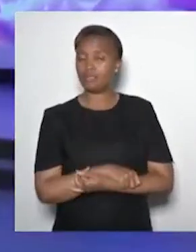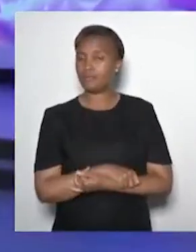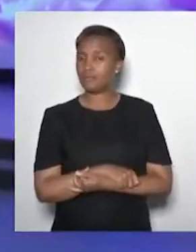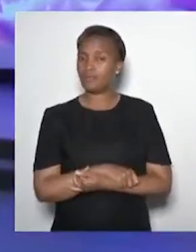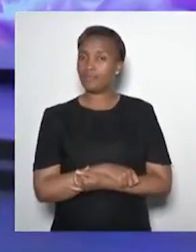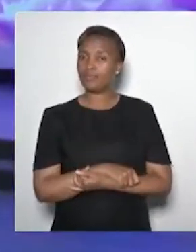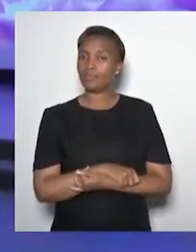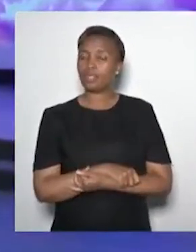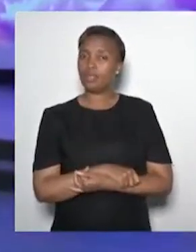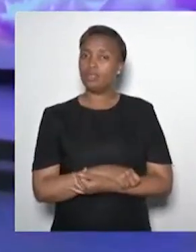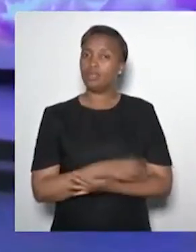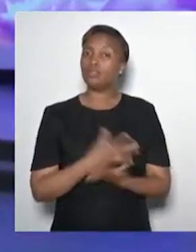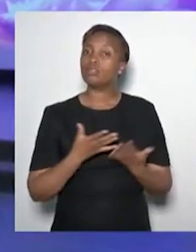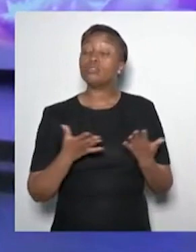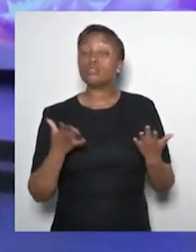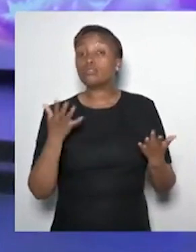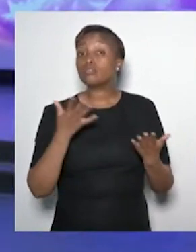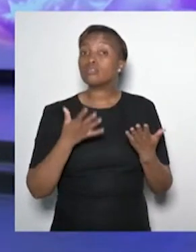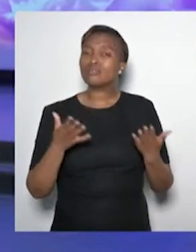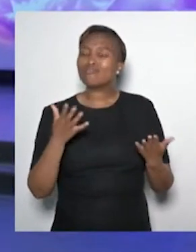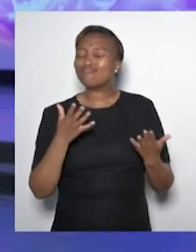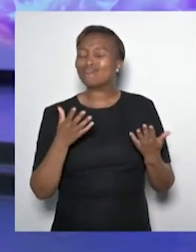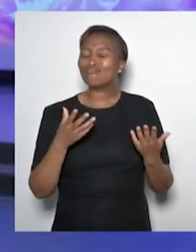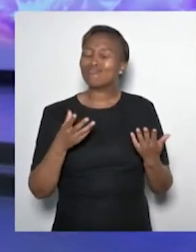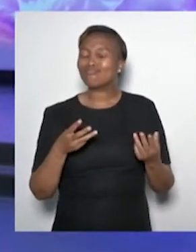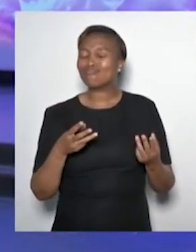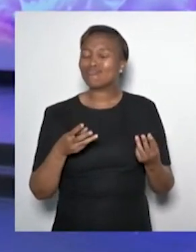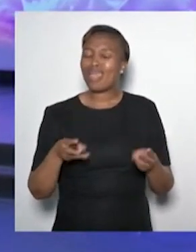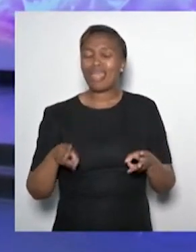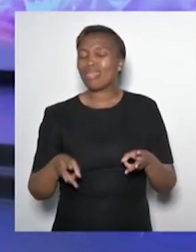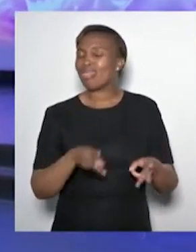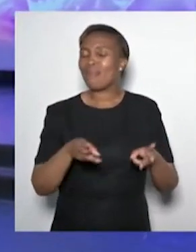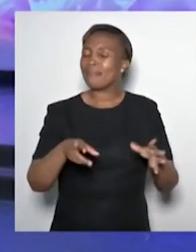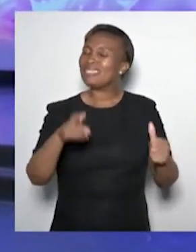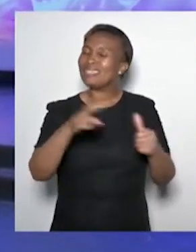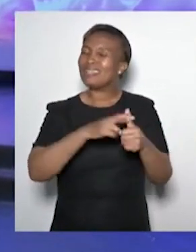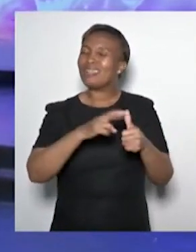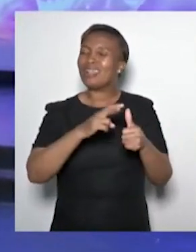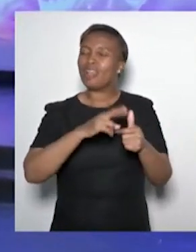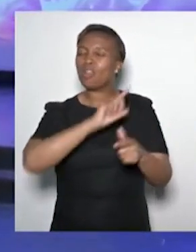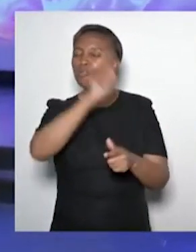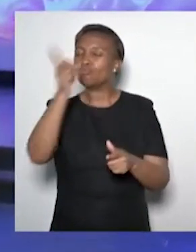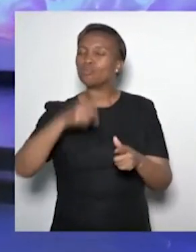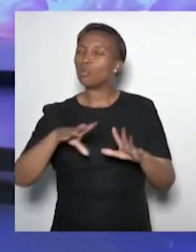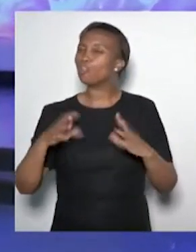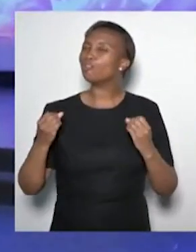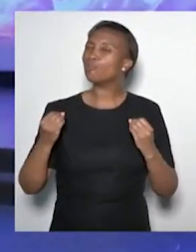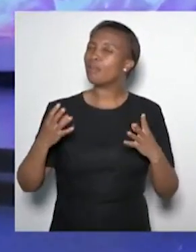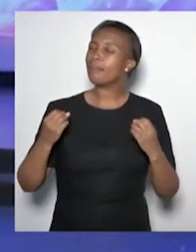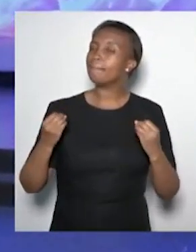is the way he answered so many questions.